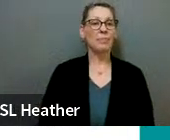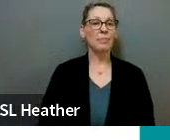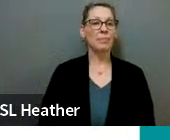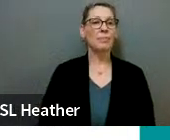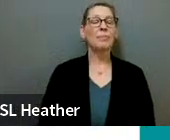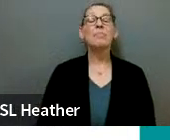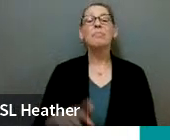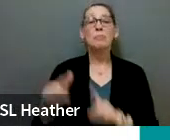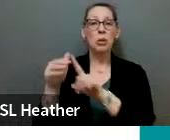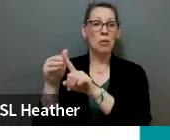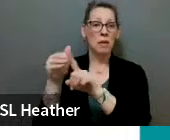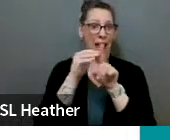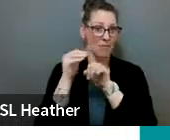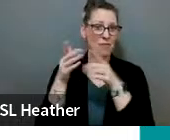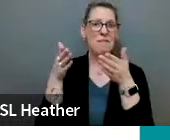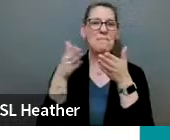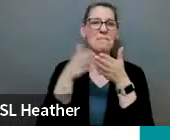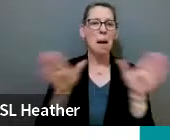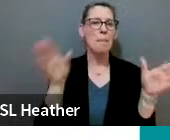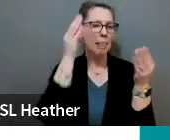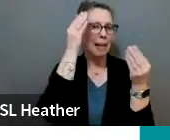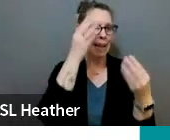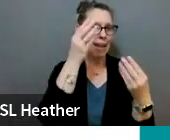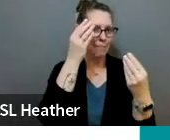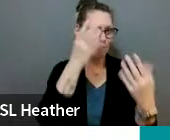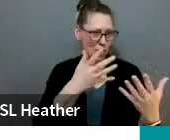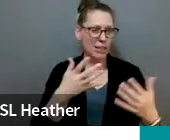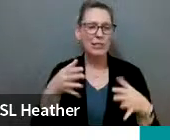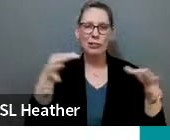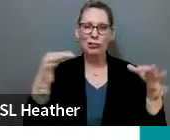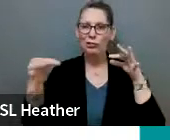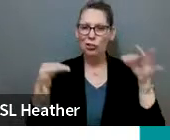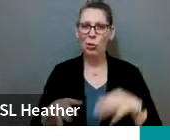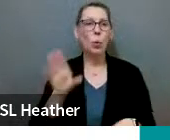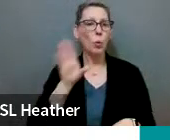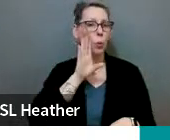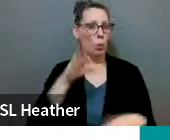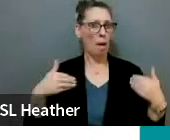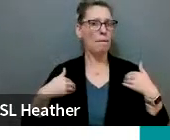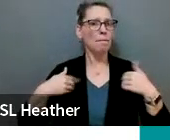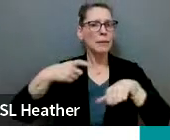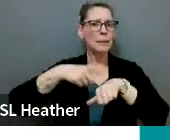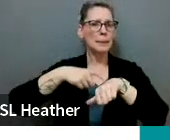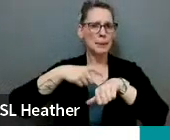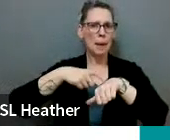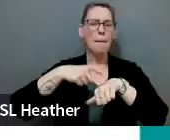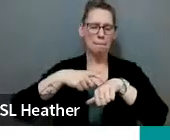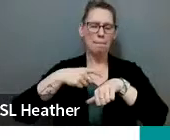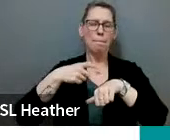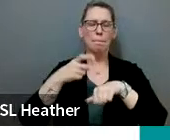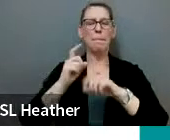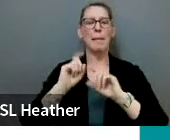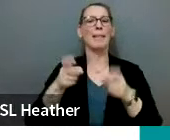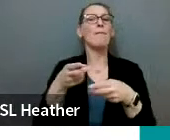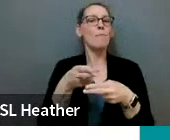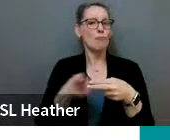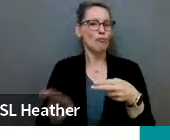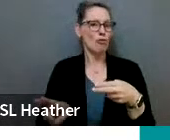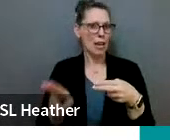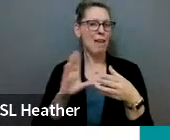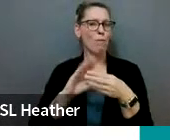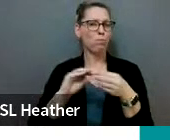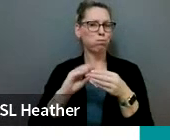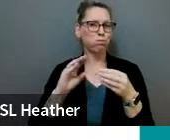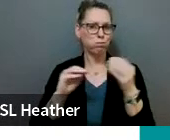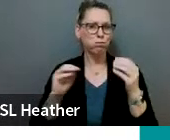Just a reminder of our public input instructions. There will be an opportunity to provide brief public input later in the meeting today,